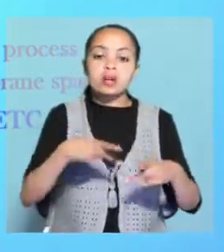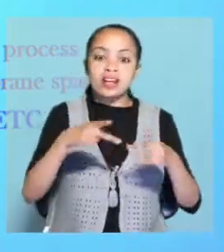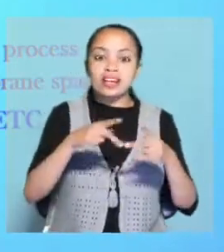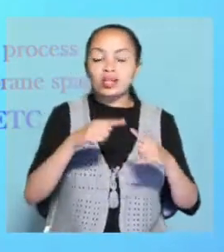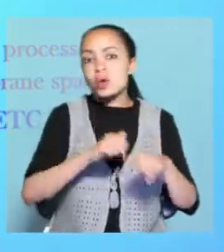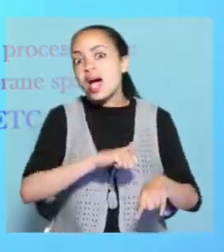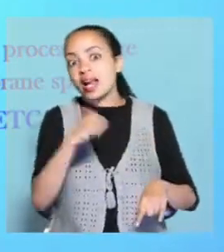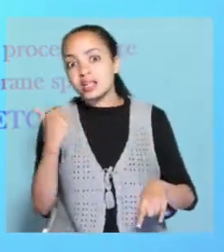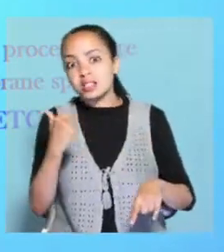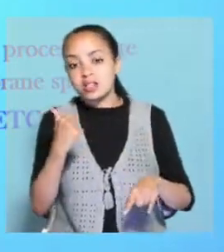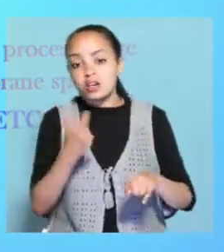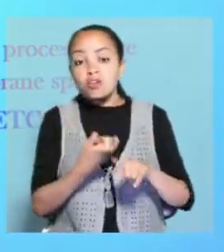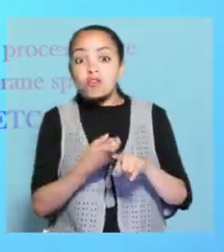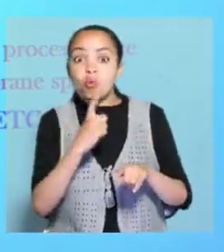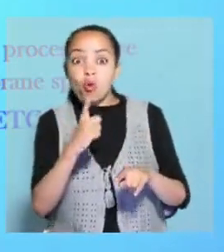to another,